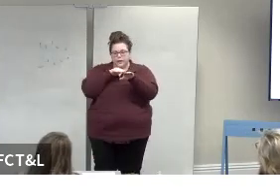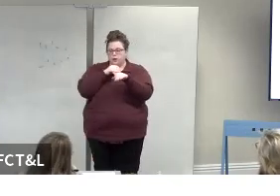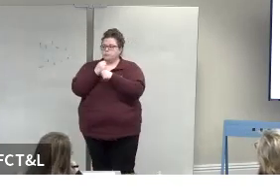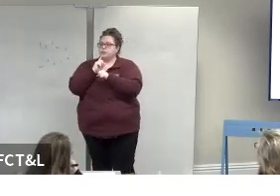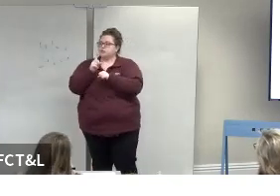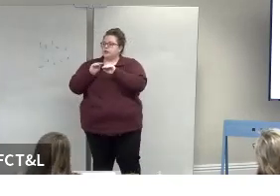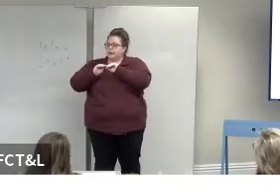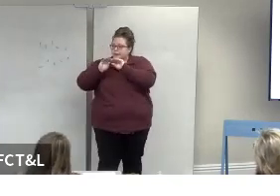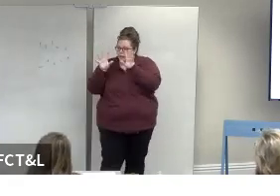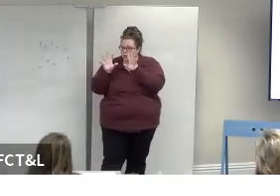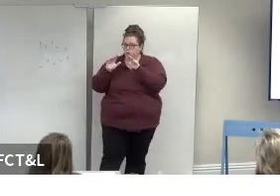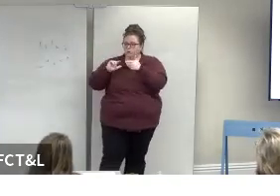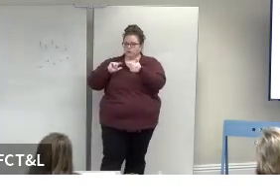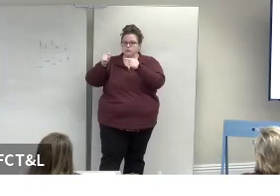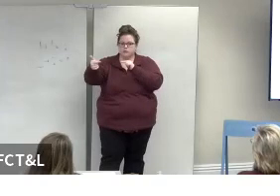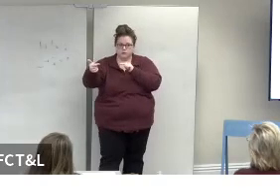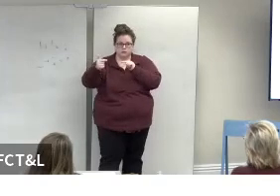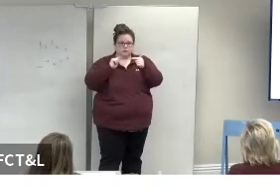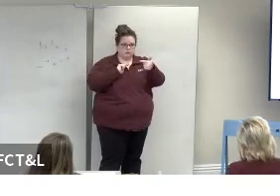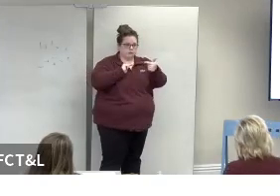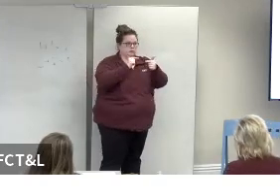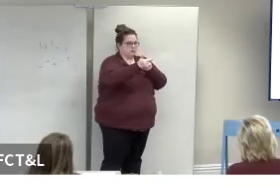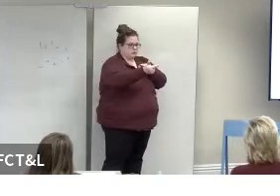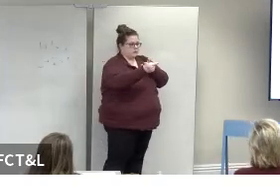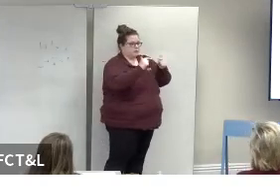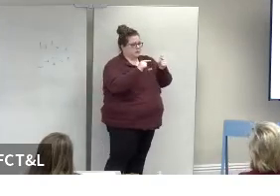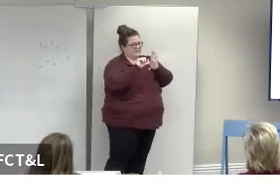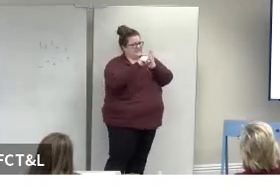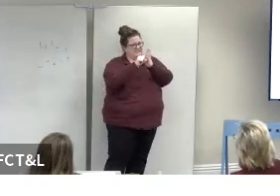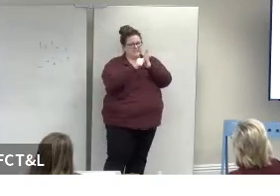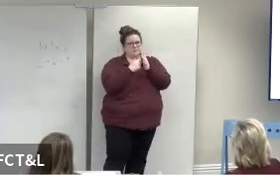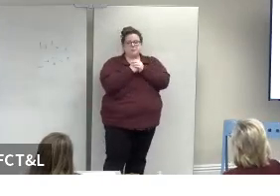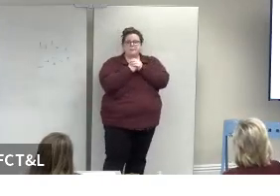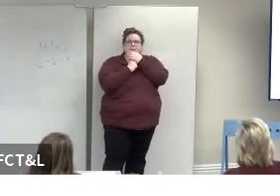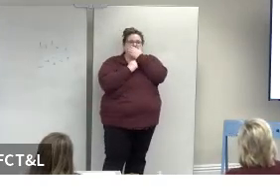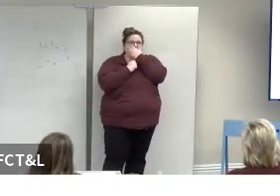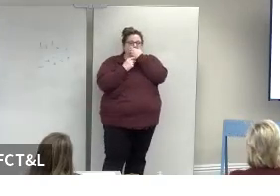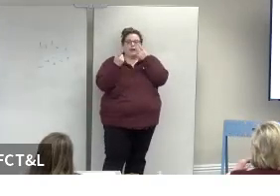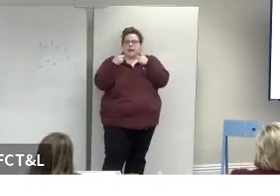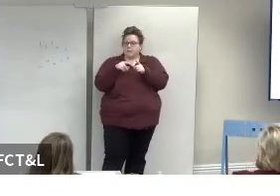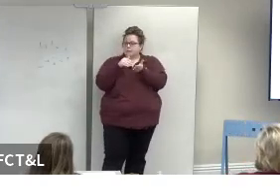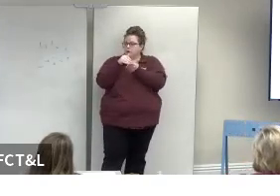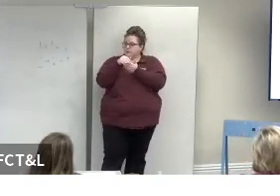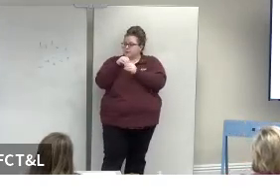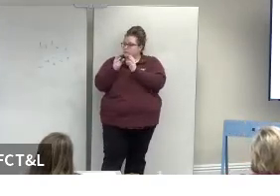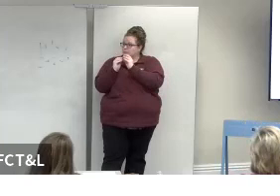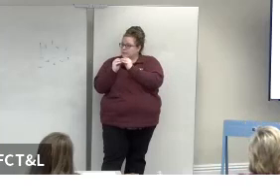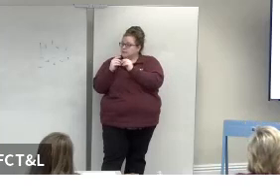and to find out who's talking. So make sure that there's clear turn taking so the deaf individual knows who's talking.